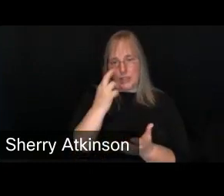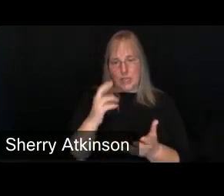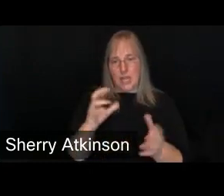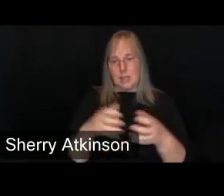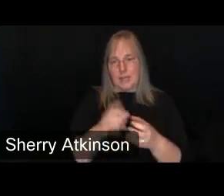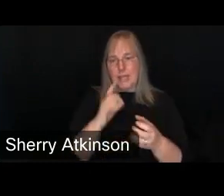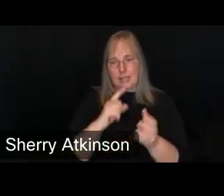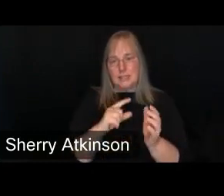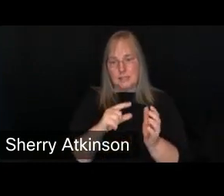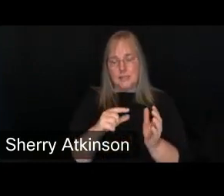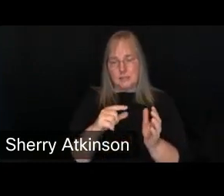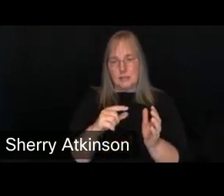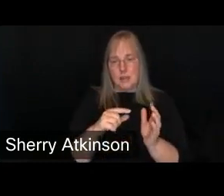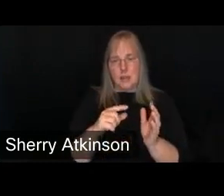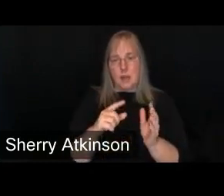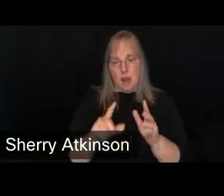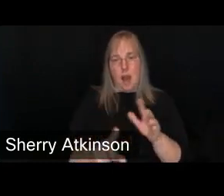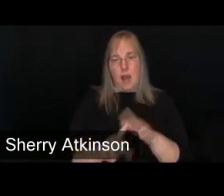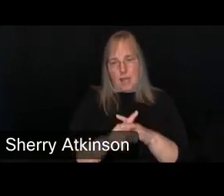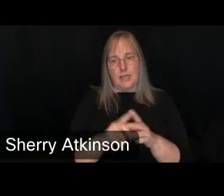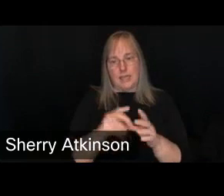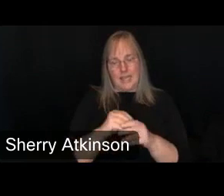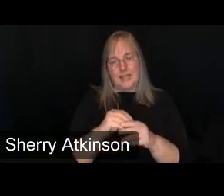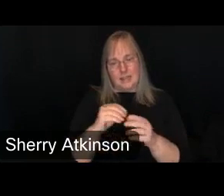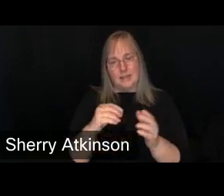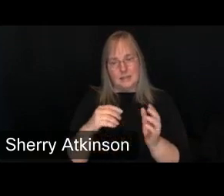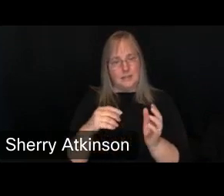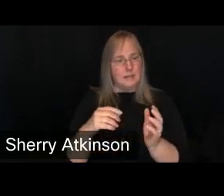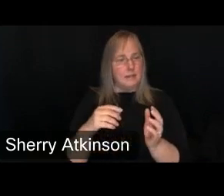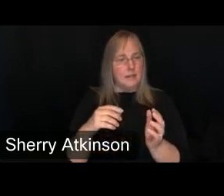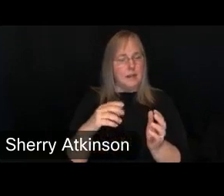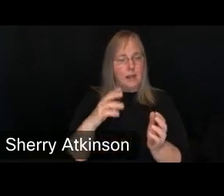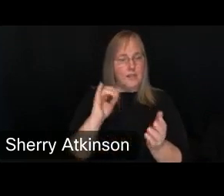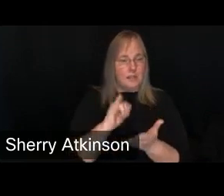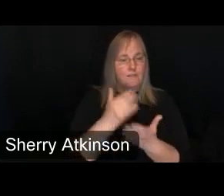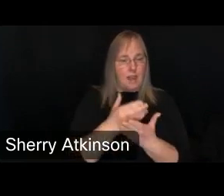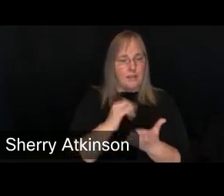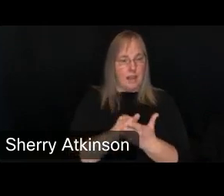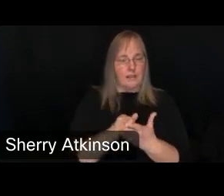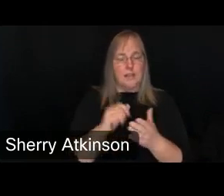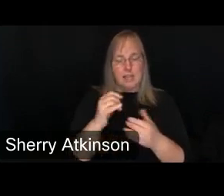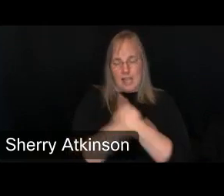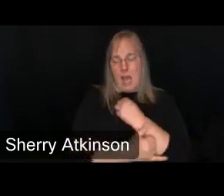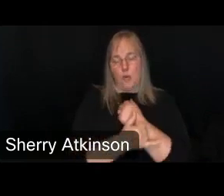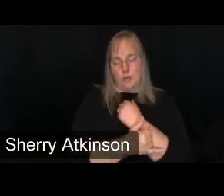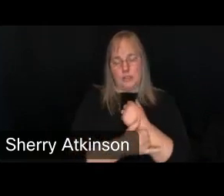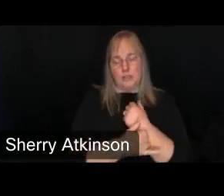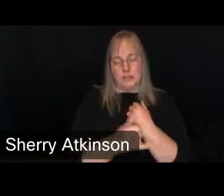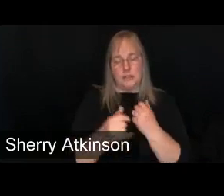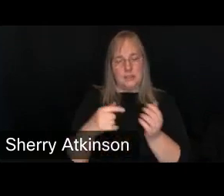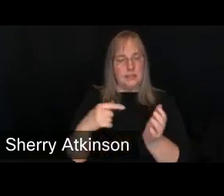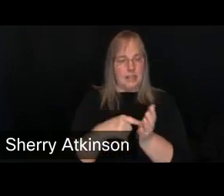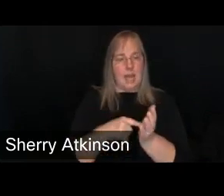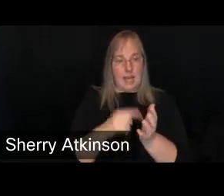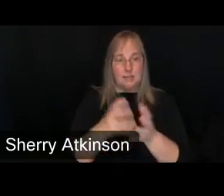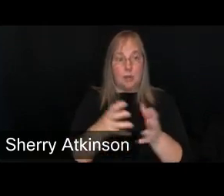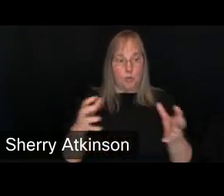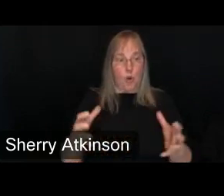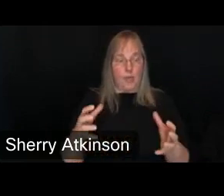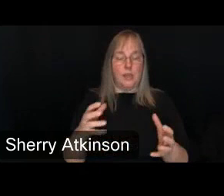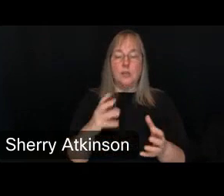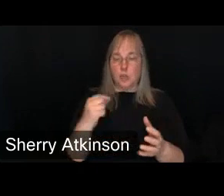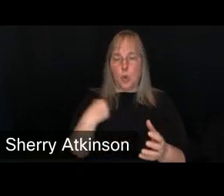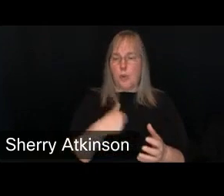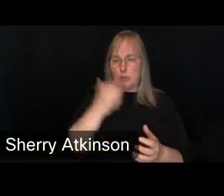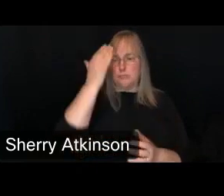debt has been growing and debt service as a percentage overall general fund operating budget has been growing. So we're mindful,